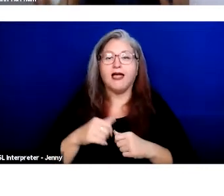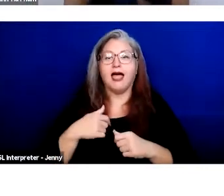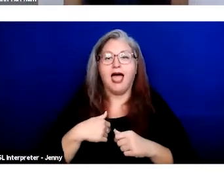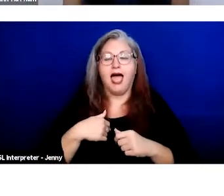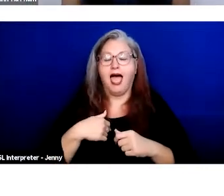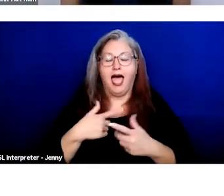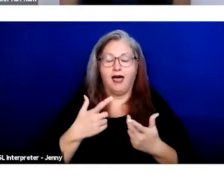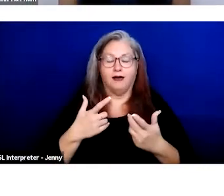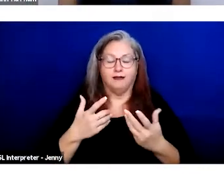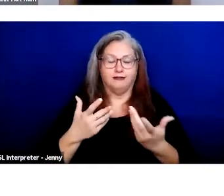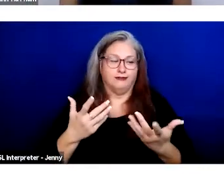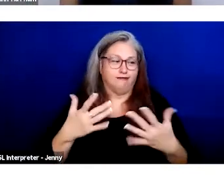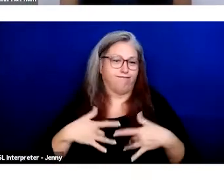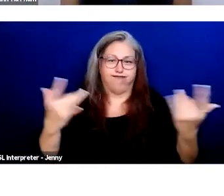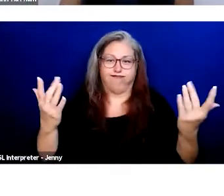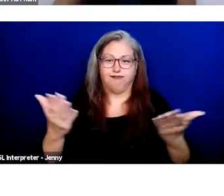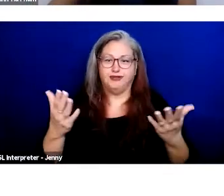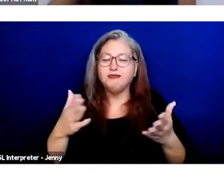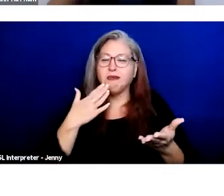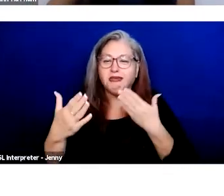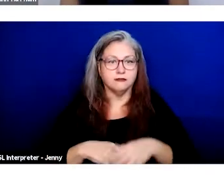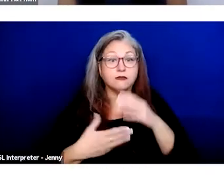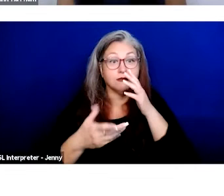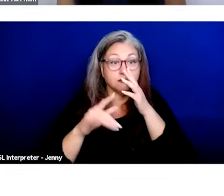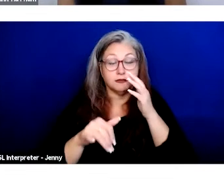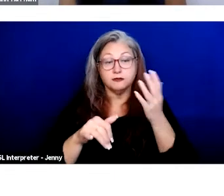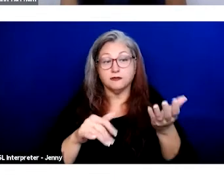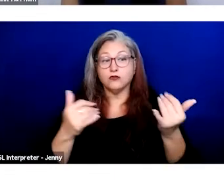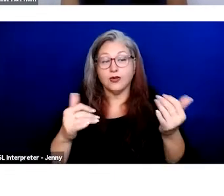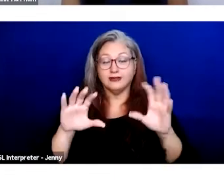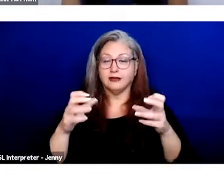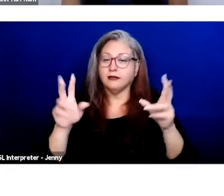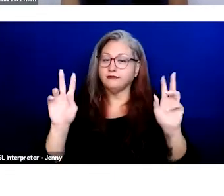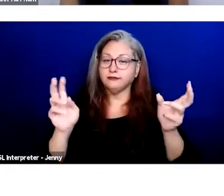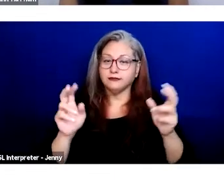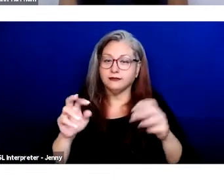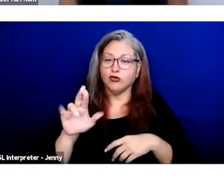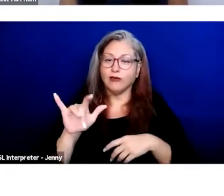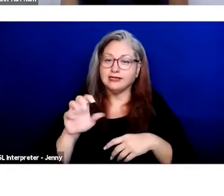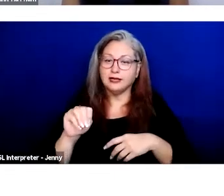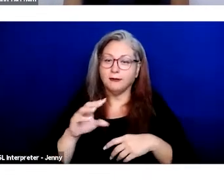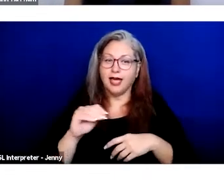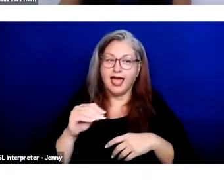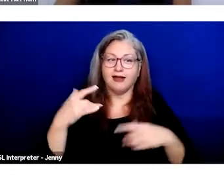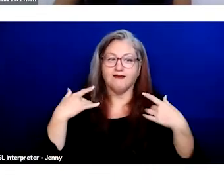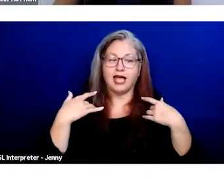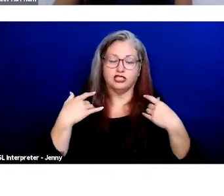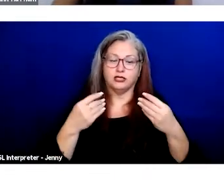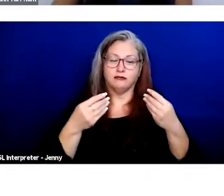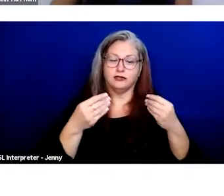not be happier to be here. So thank you for that. So today's class is Racism and the Fashion Supply